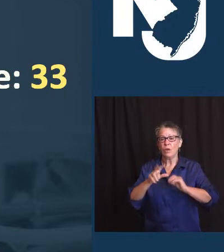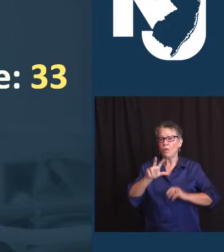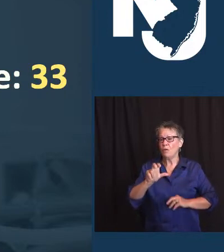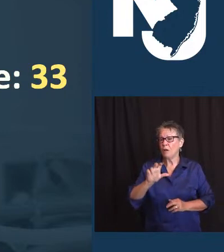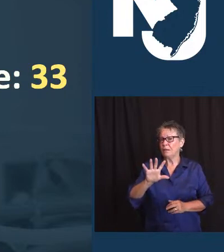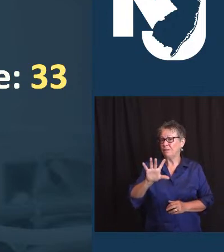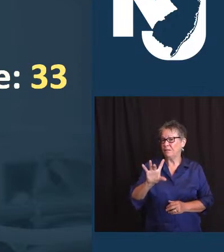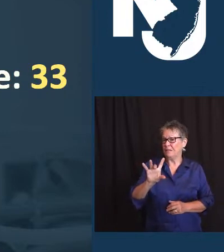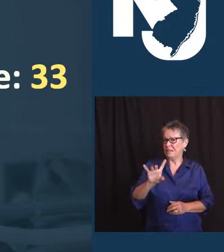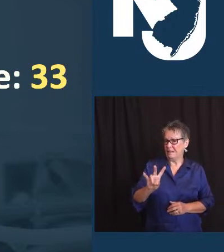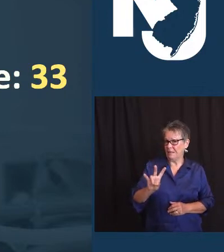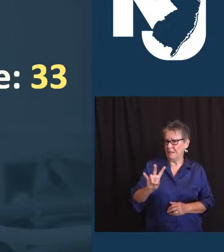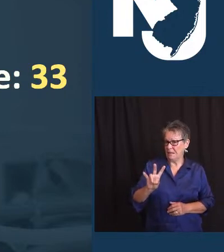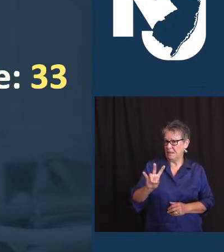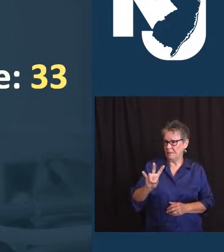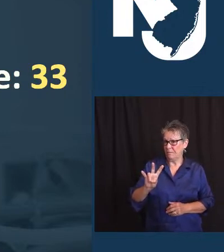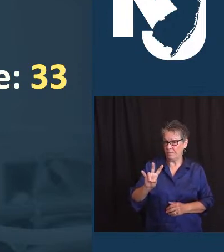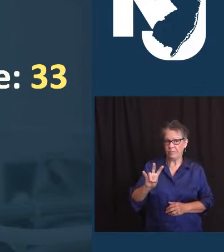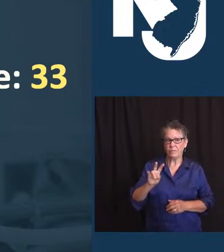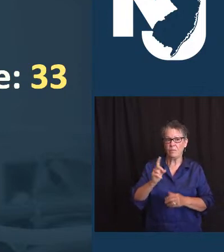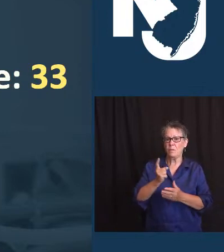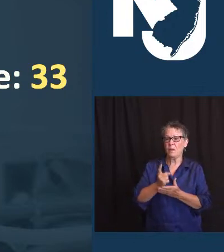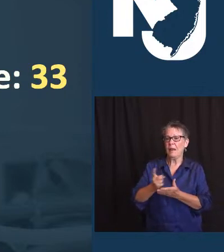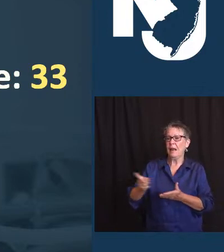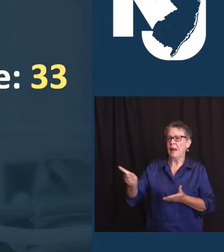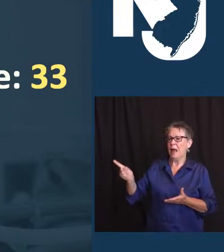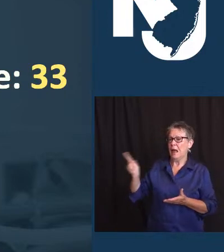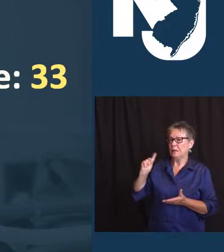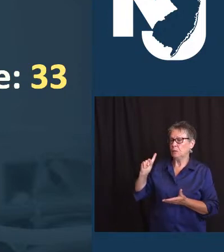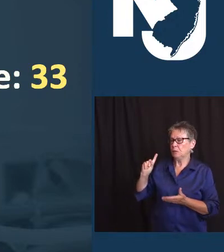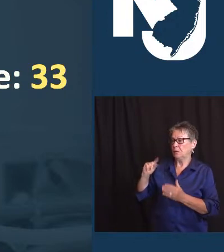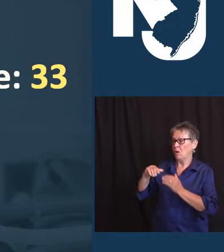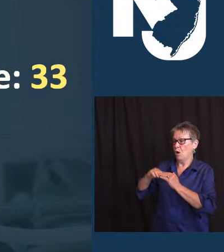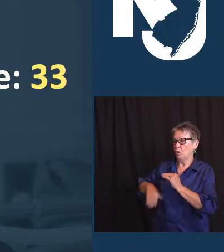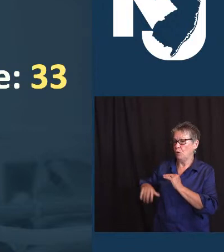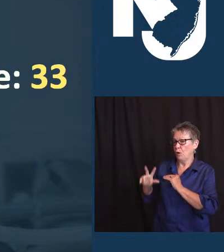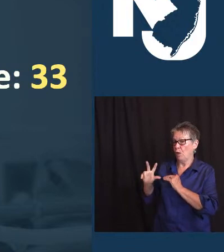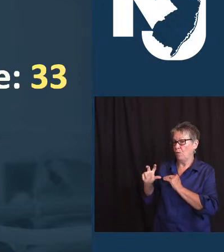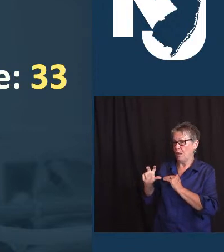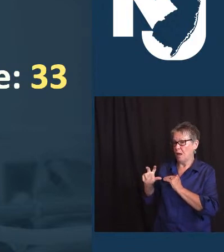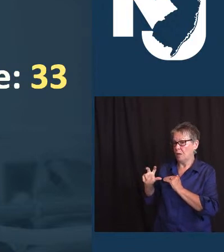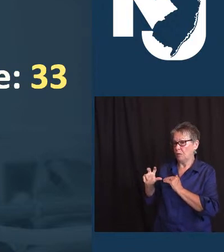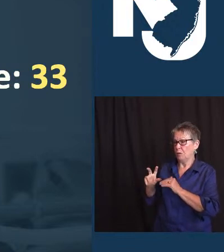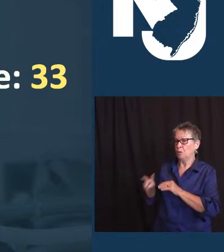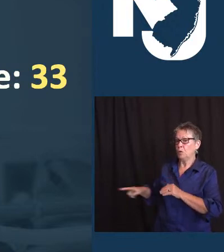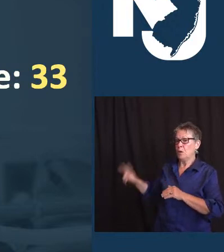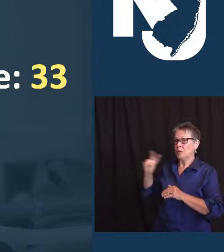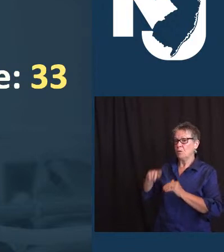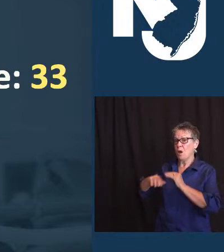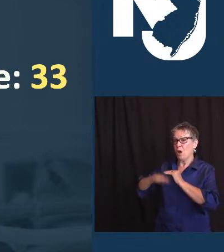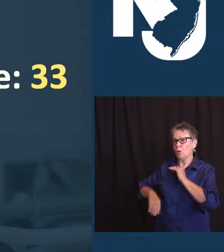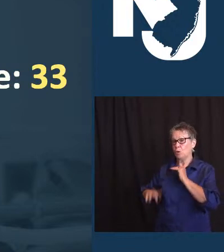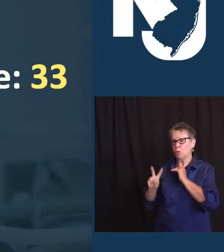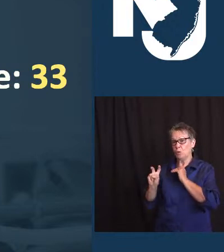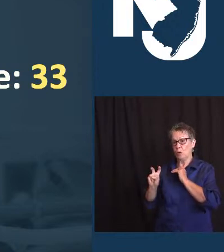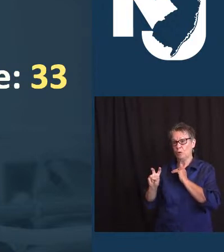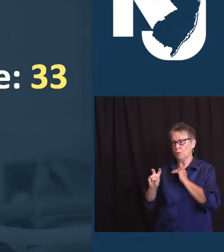Monday that was 274, and 2 Mondays ago it was 249. And there are also 62 persons under